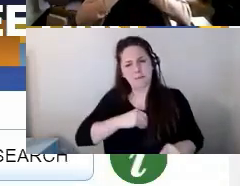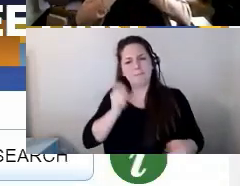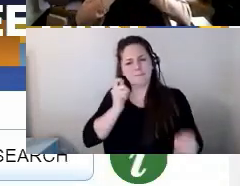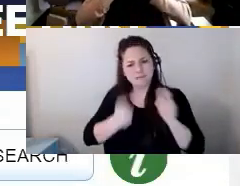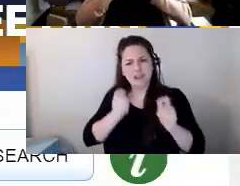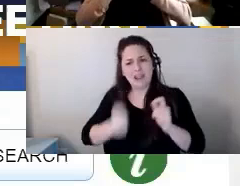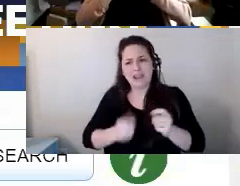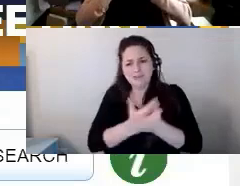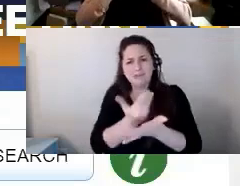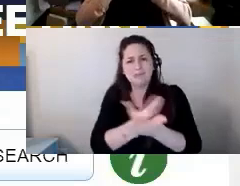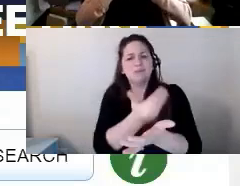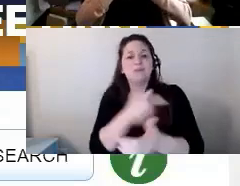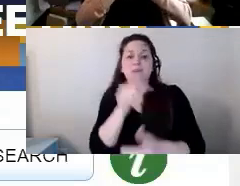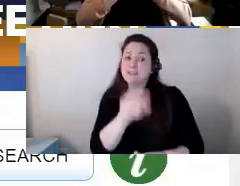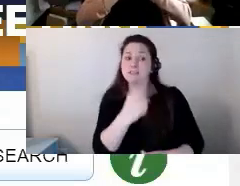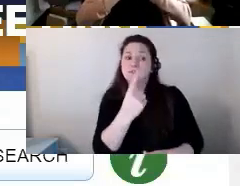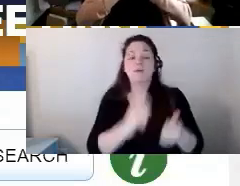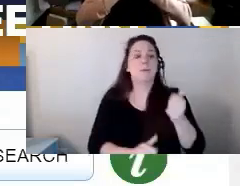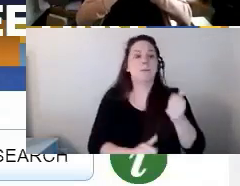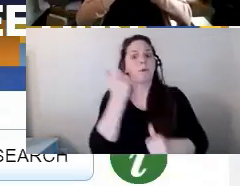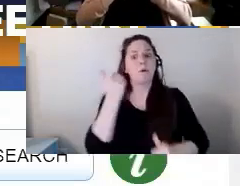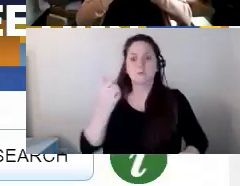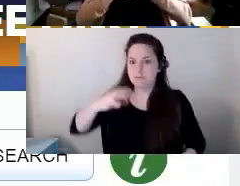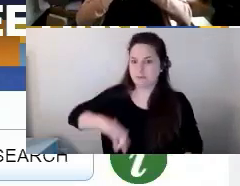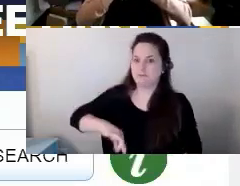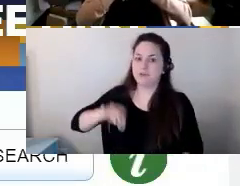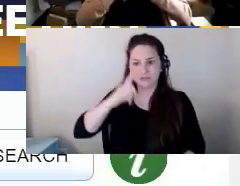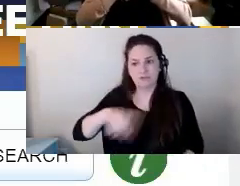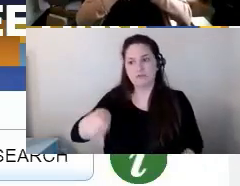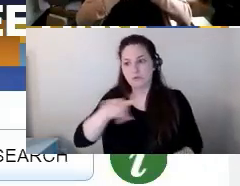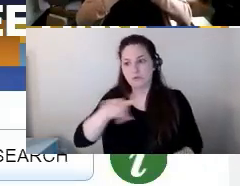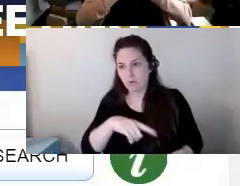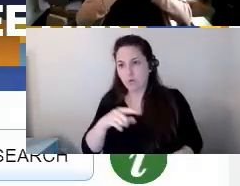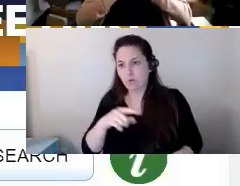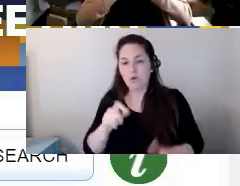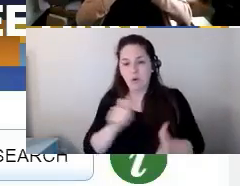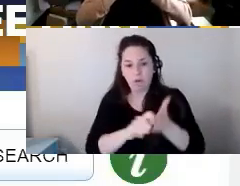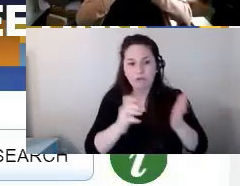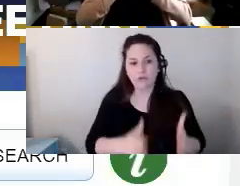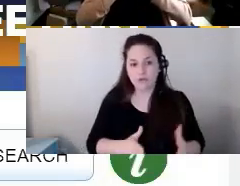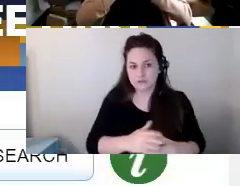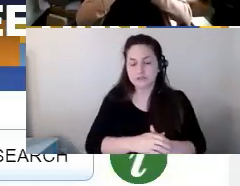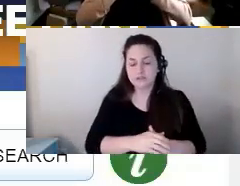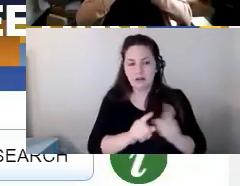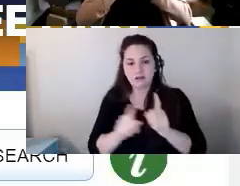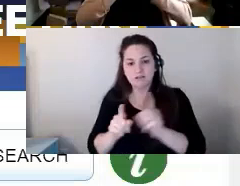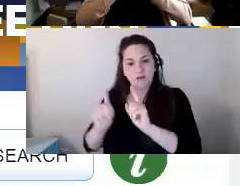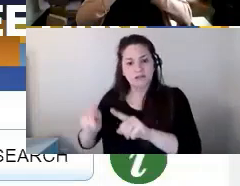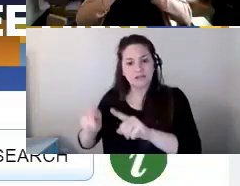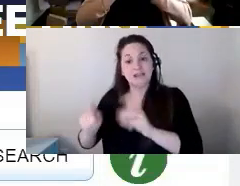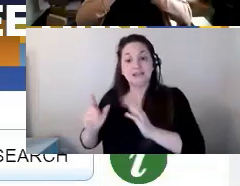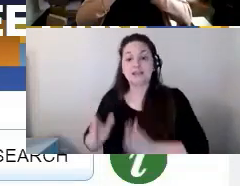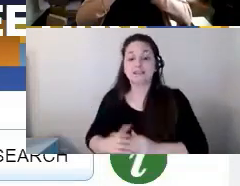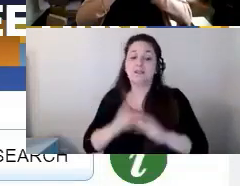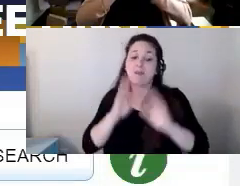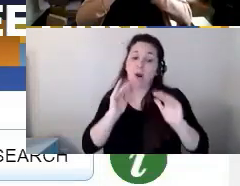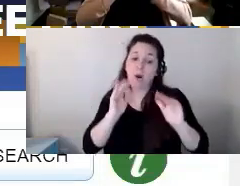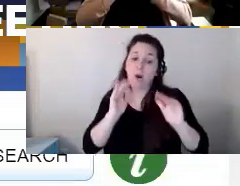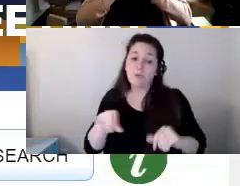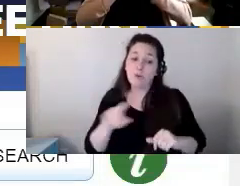that is perhaps most beneficial to authors and to attendees. So we hope you,